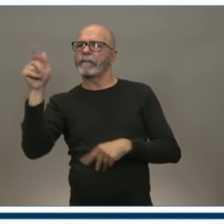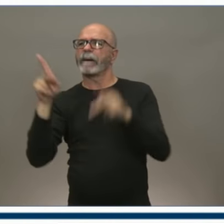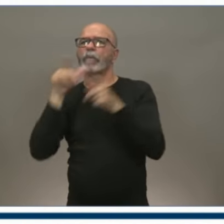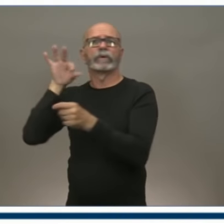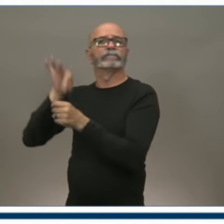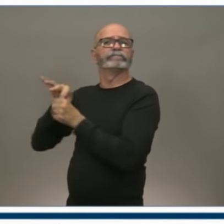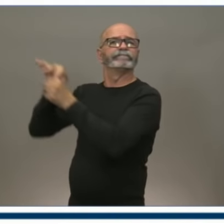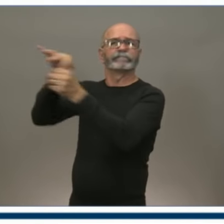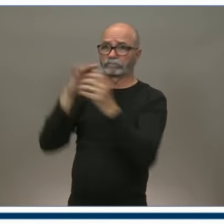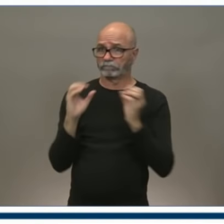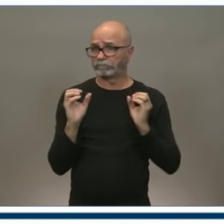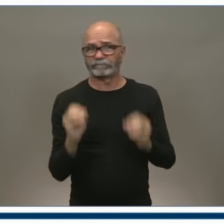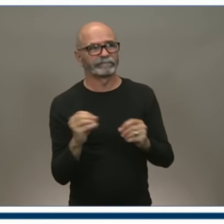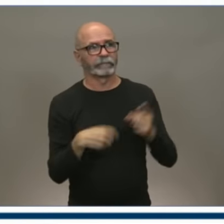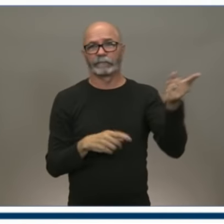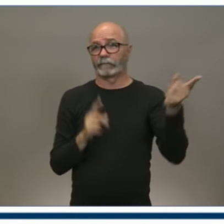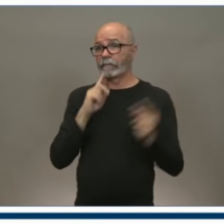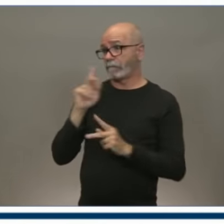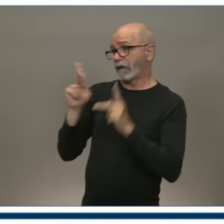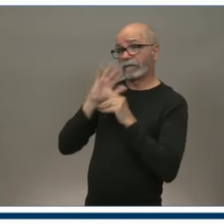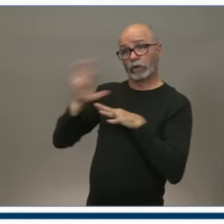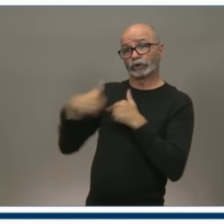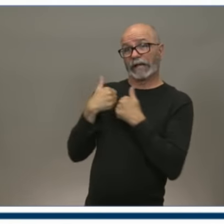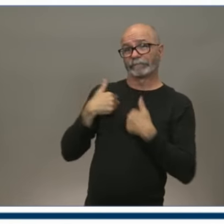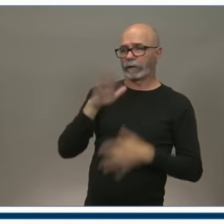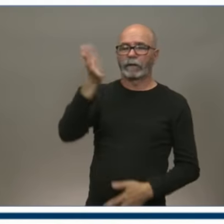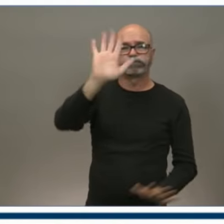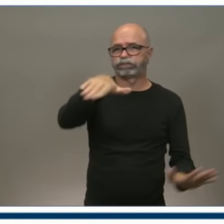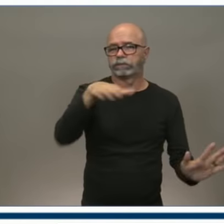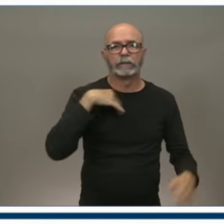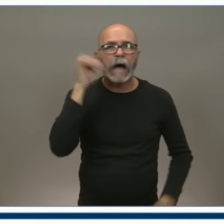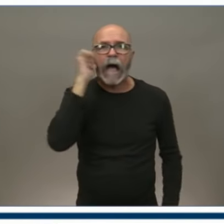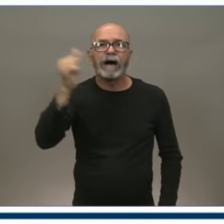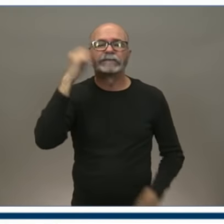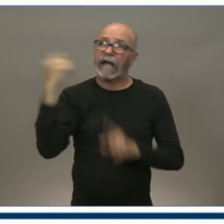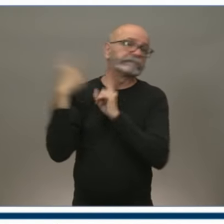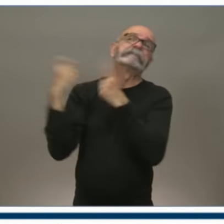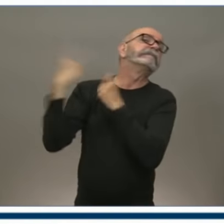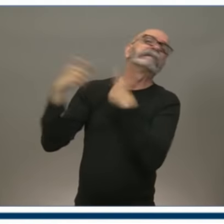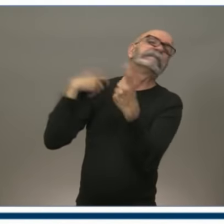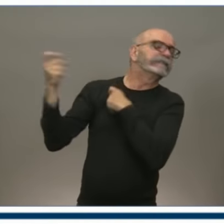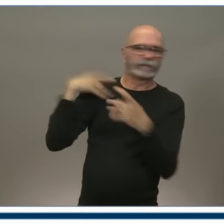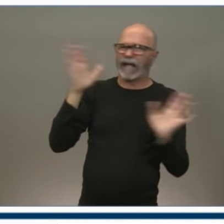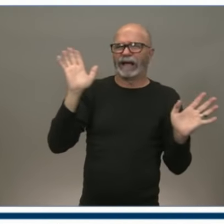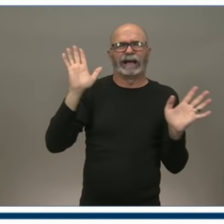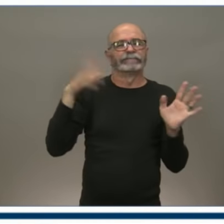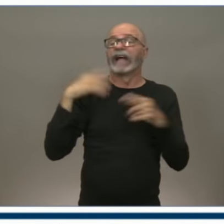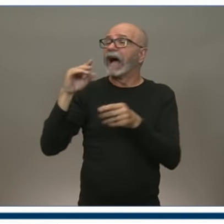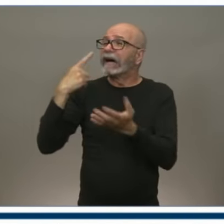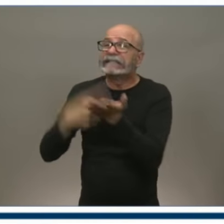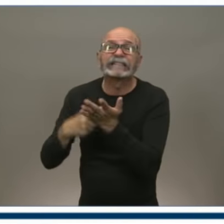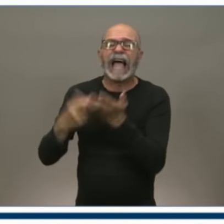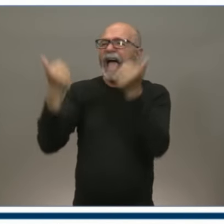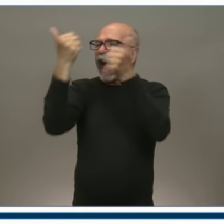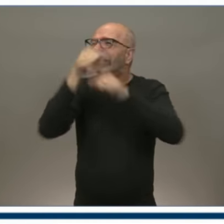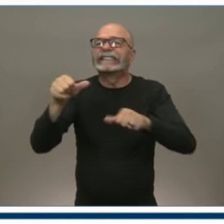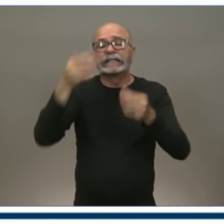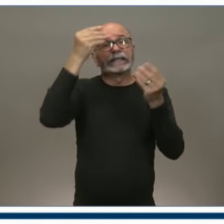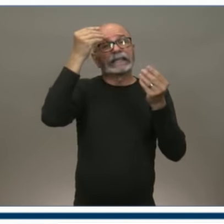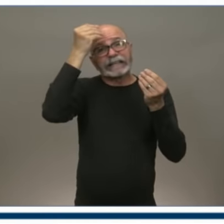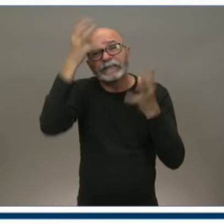every day, not only on COVID, on every decision that I make. I've been out three times this week communicating to Nova